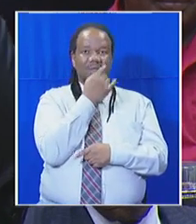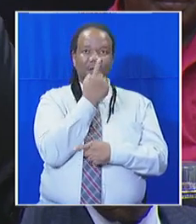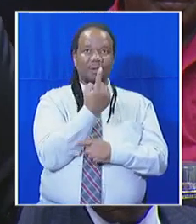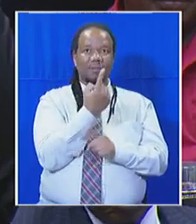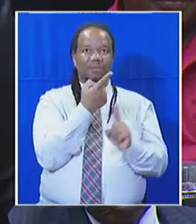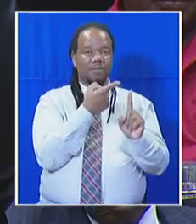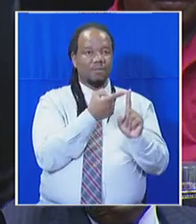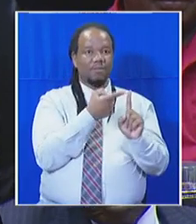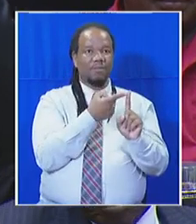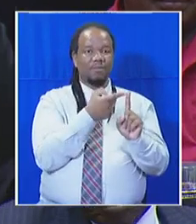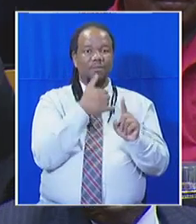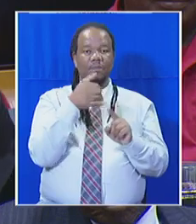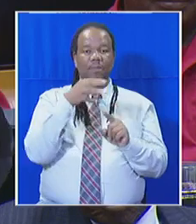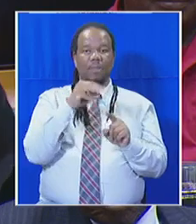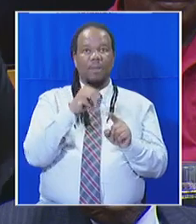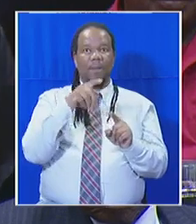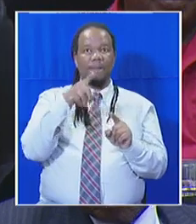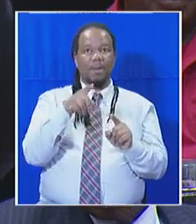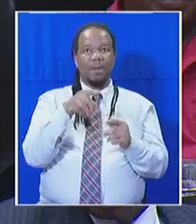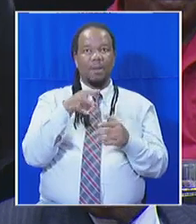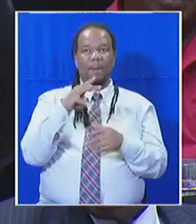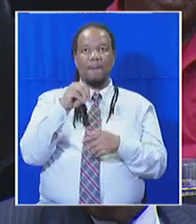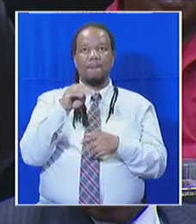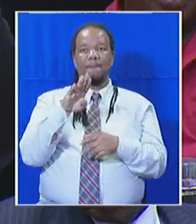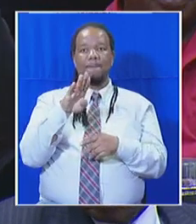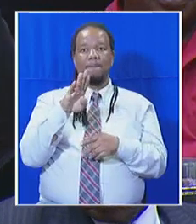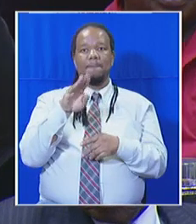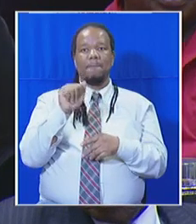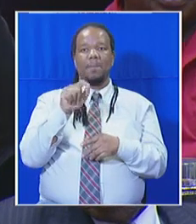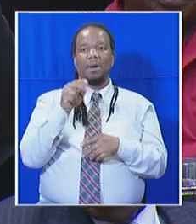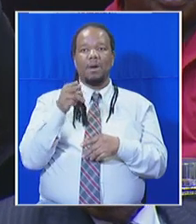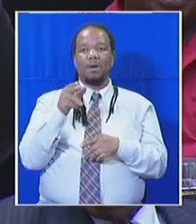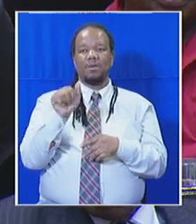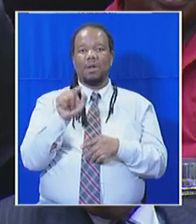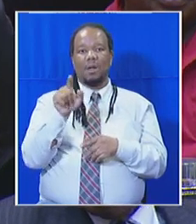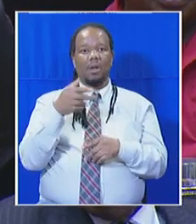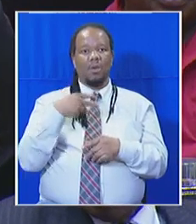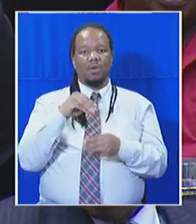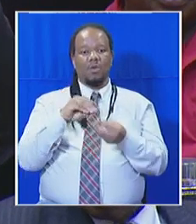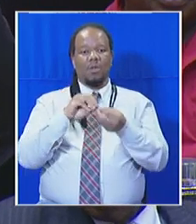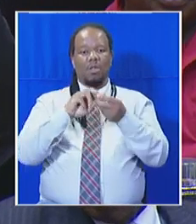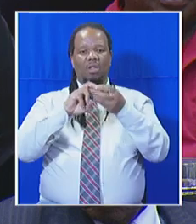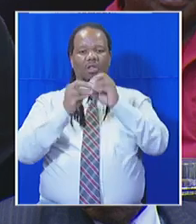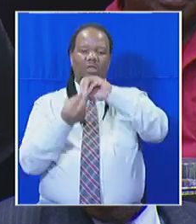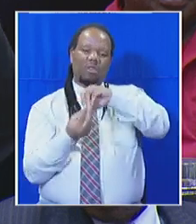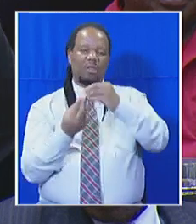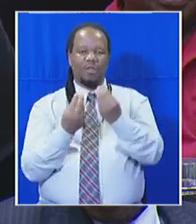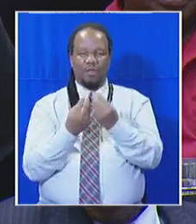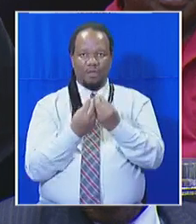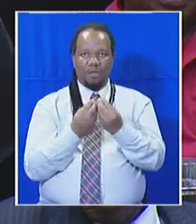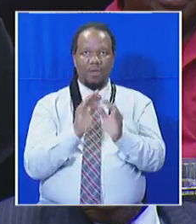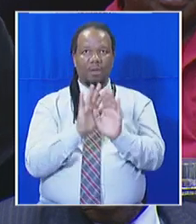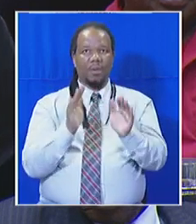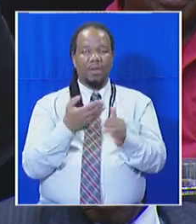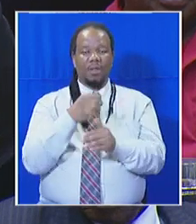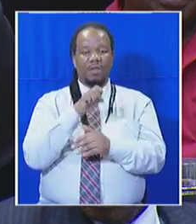our member of parliament, Honorable Mbata, is twisting something. We're not twisting anything. It's an ideological commitment of the